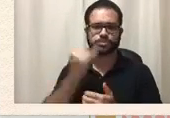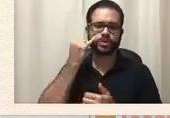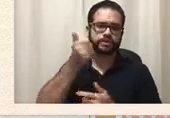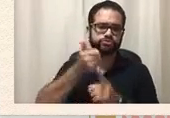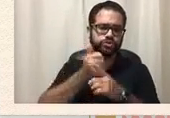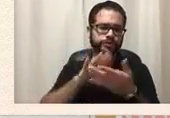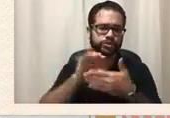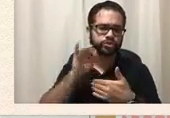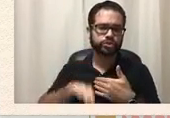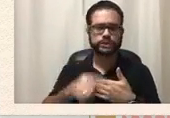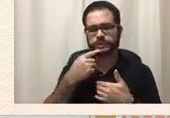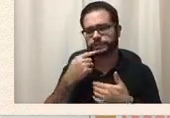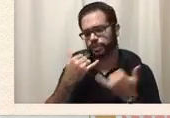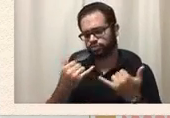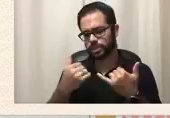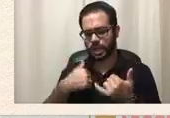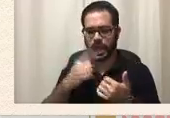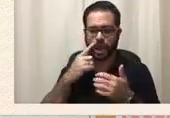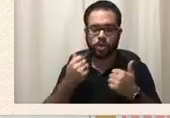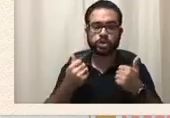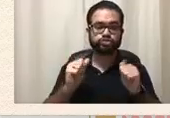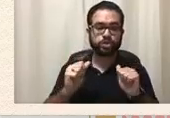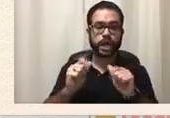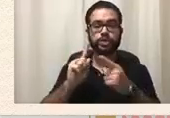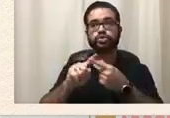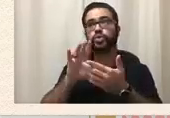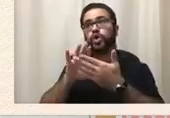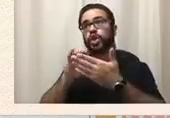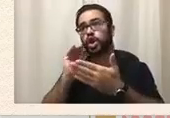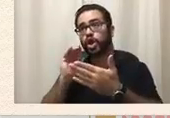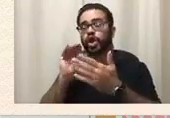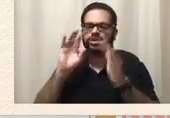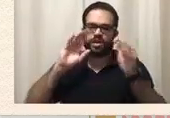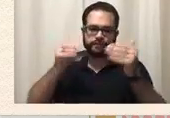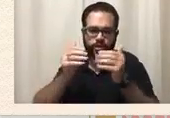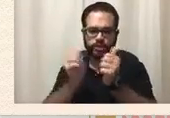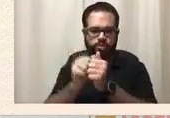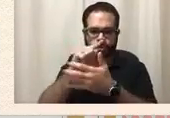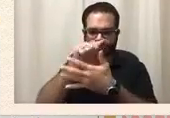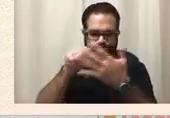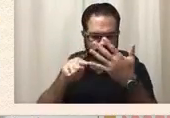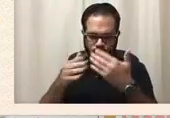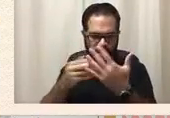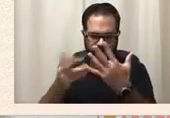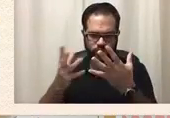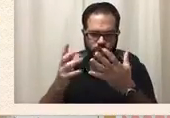will try to learn, and focus on whatever you'd like to learn for the day.